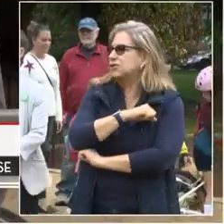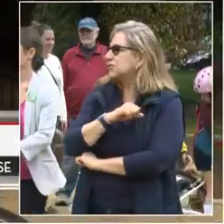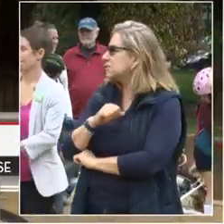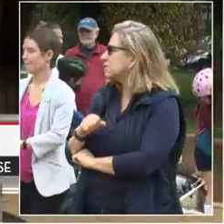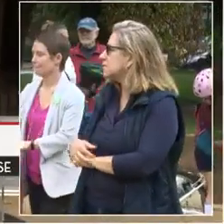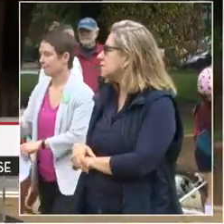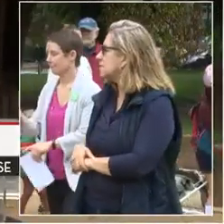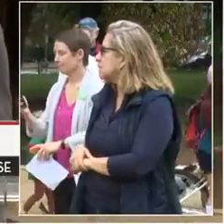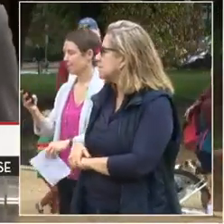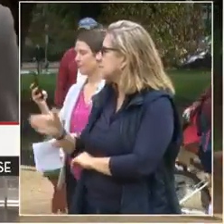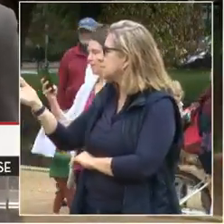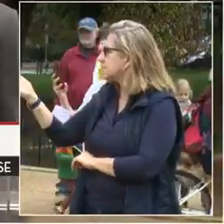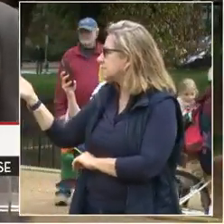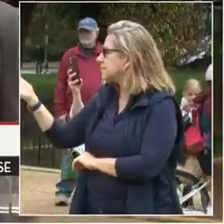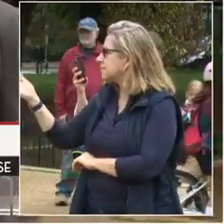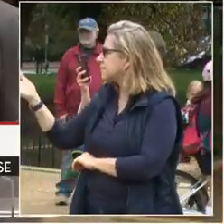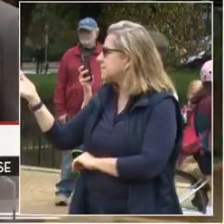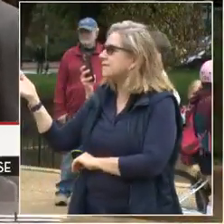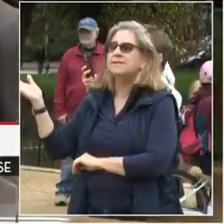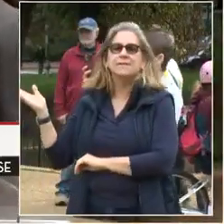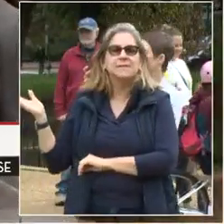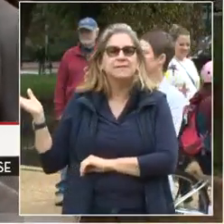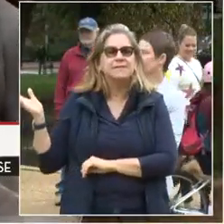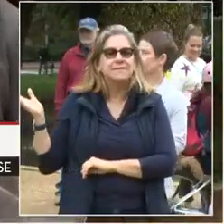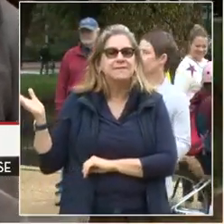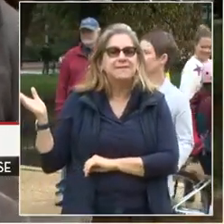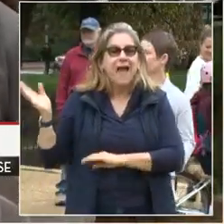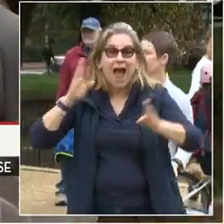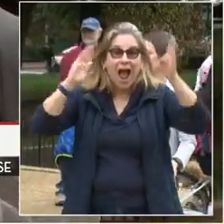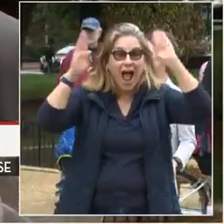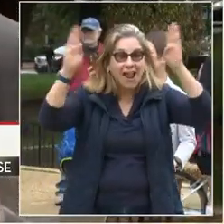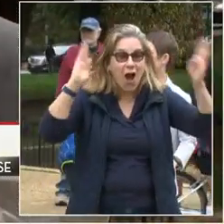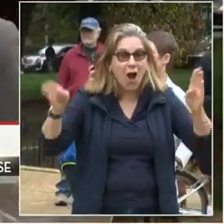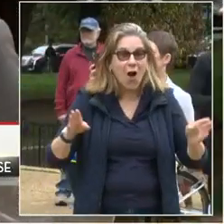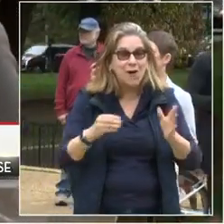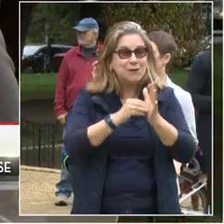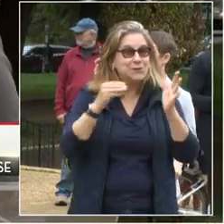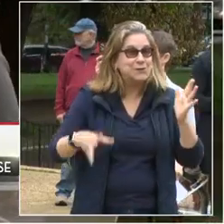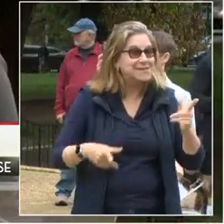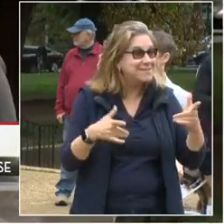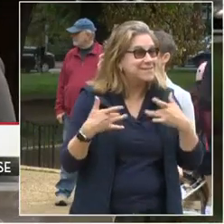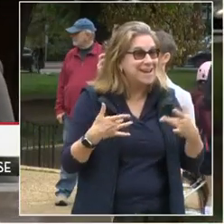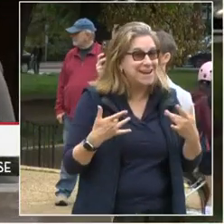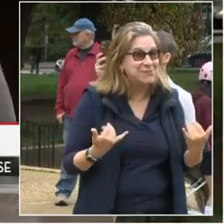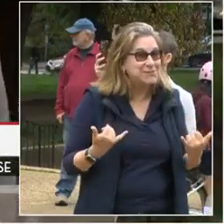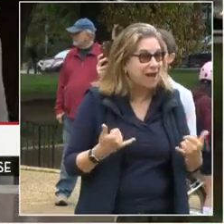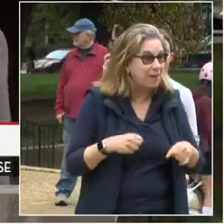Good morning, everybody. Hello, students. Are you excited to bike and roll to school today?